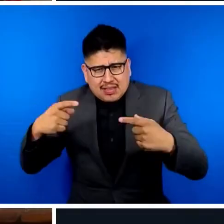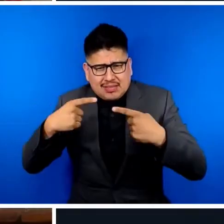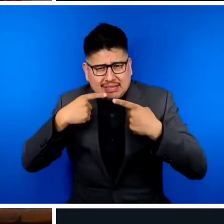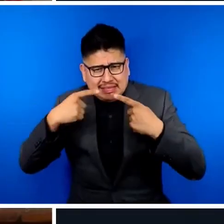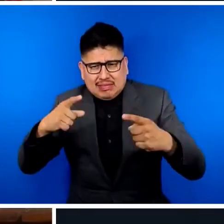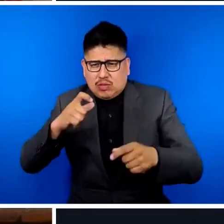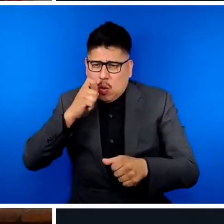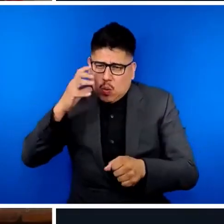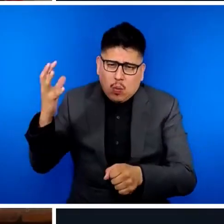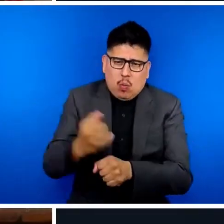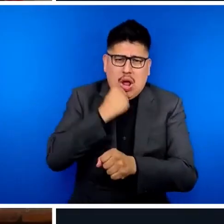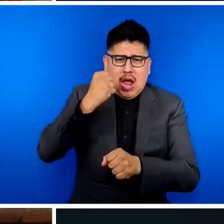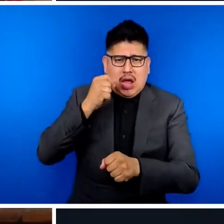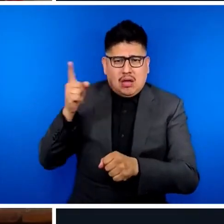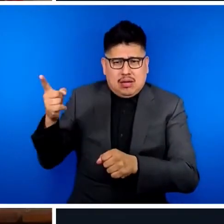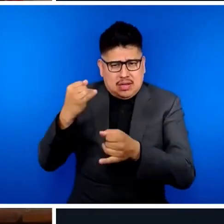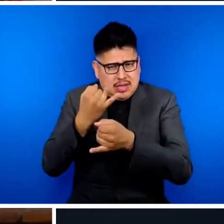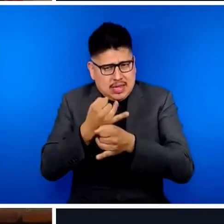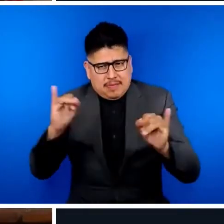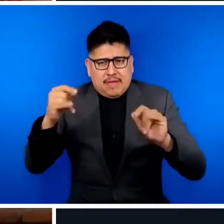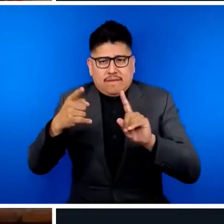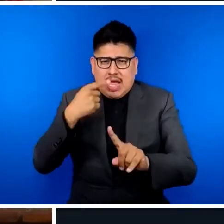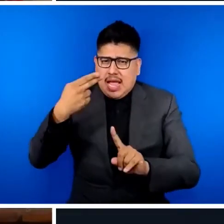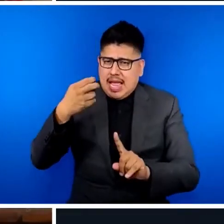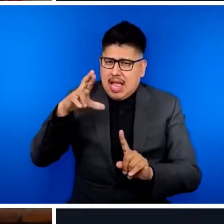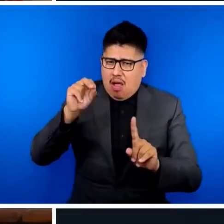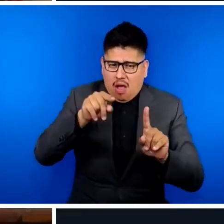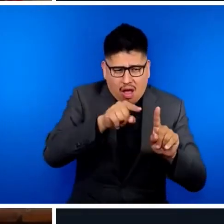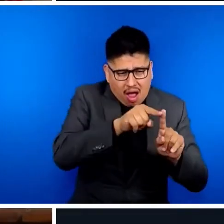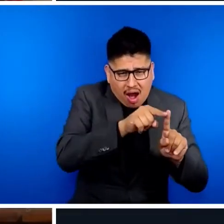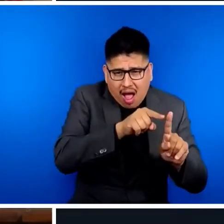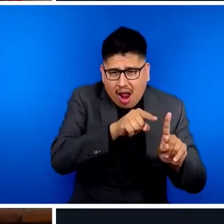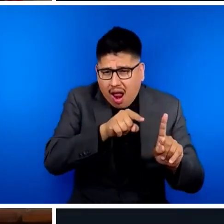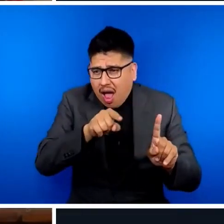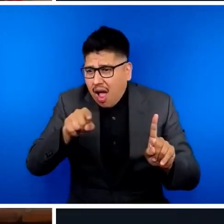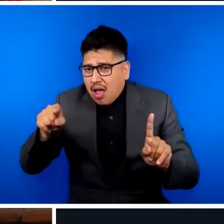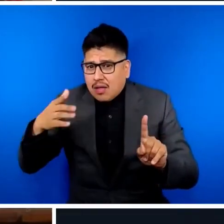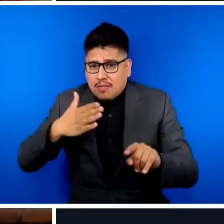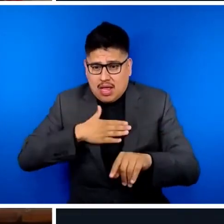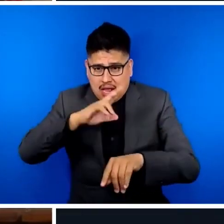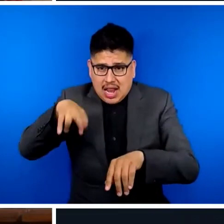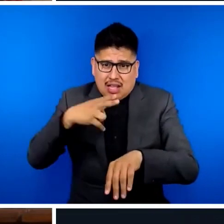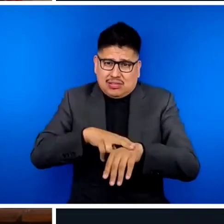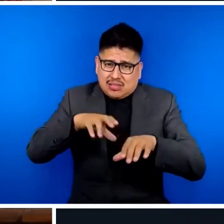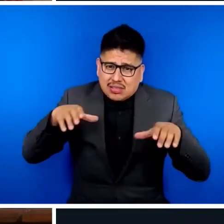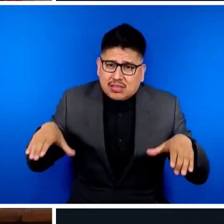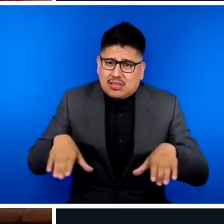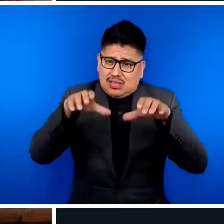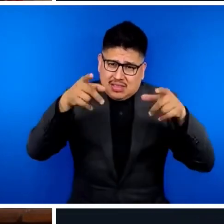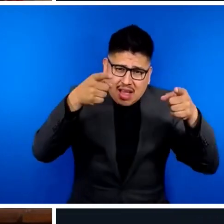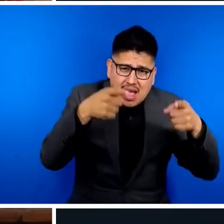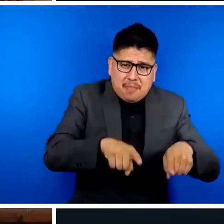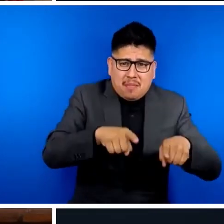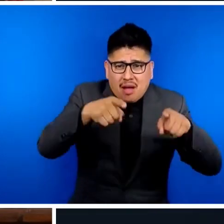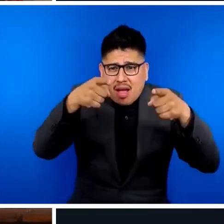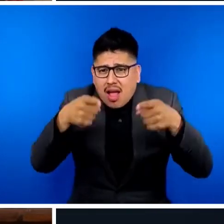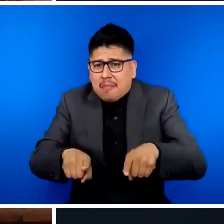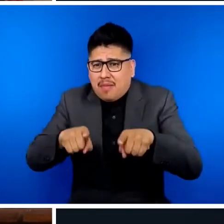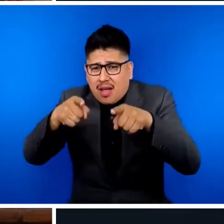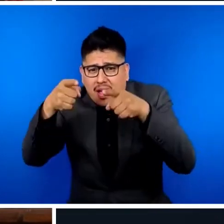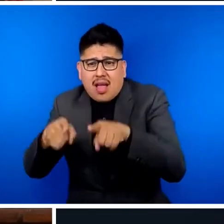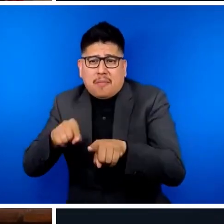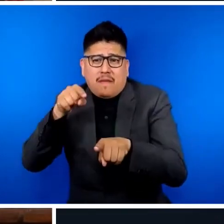us tonight. Everything our nation has done, everything we have achieved, has been the work of those few great